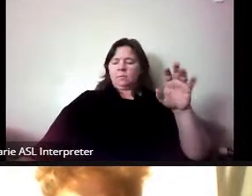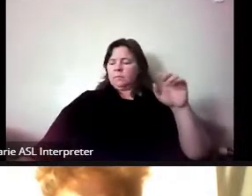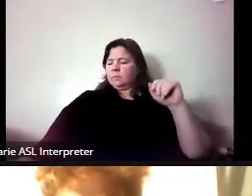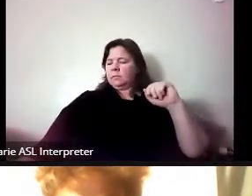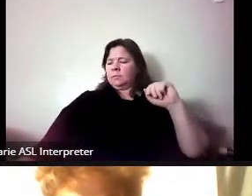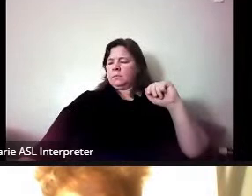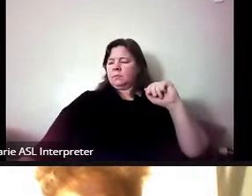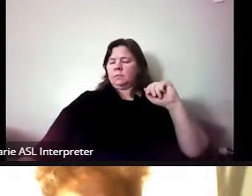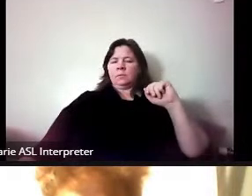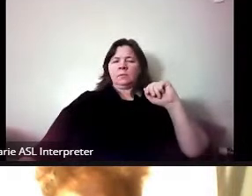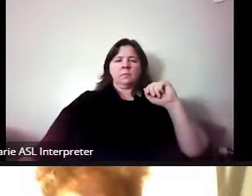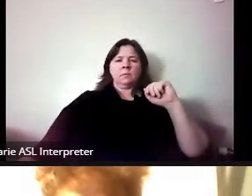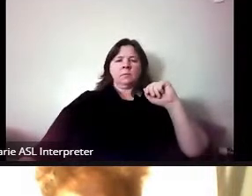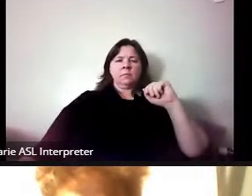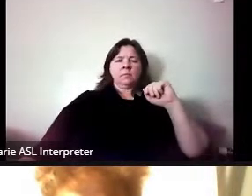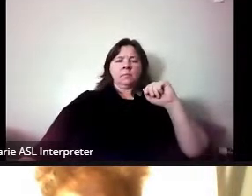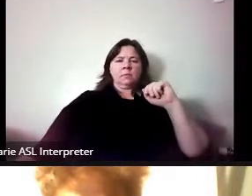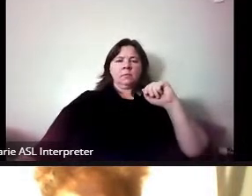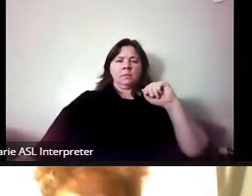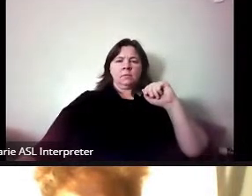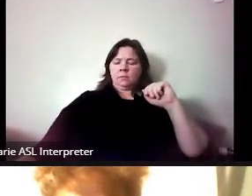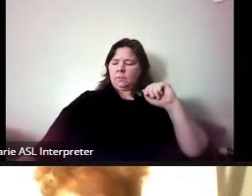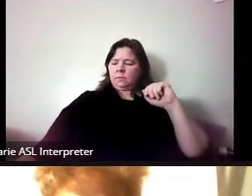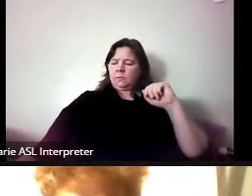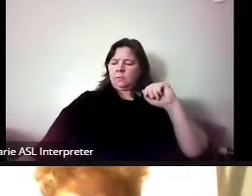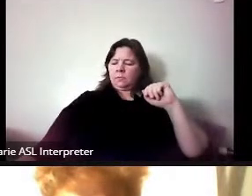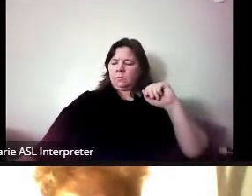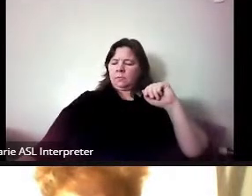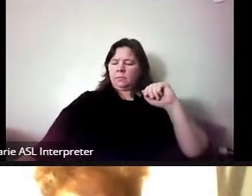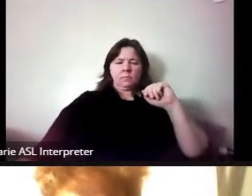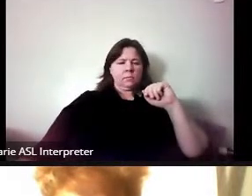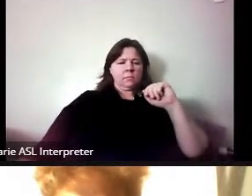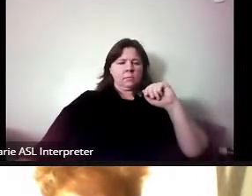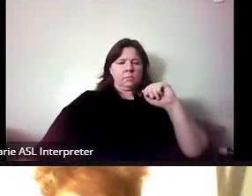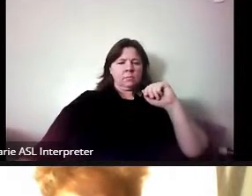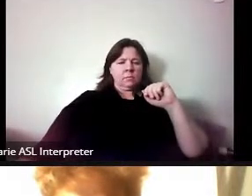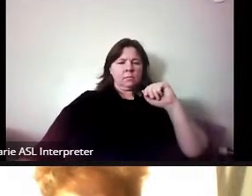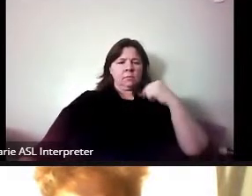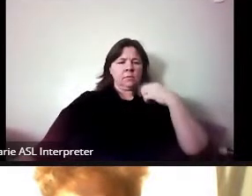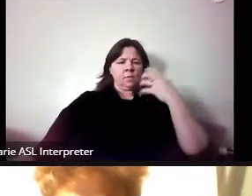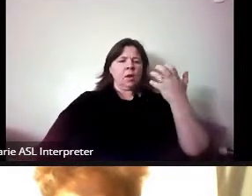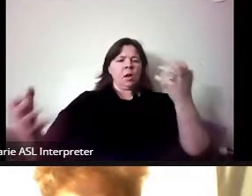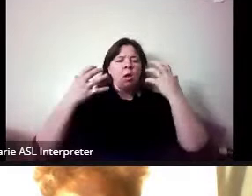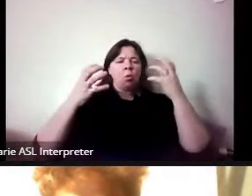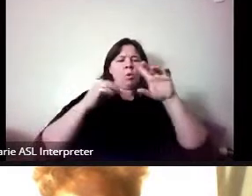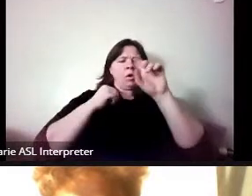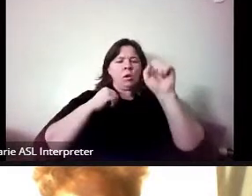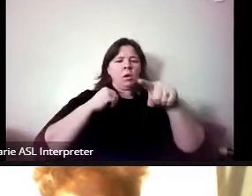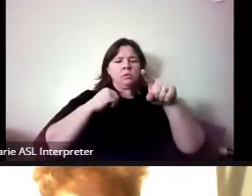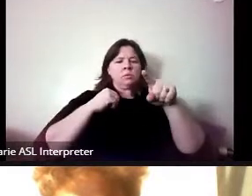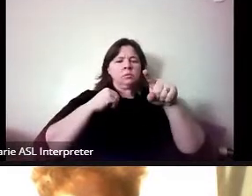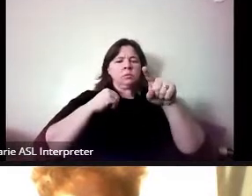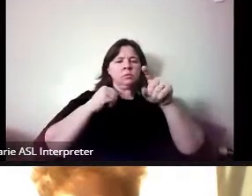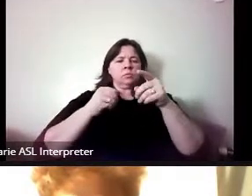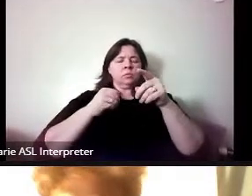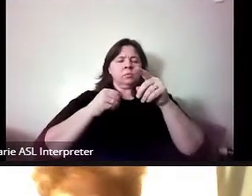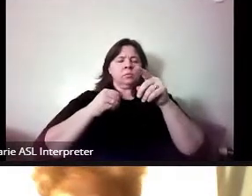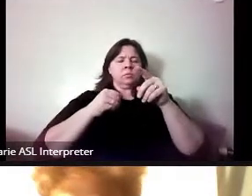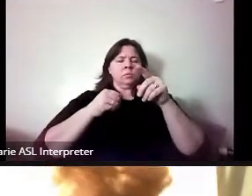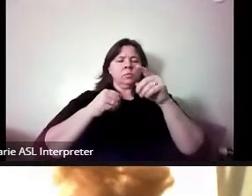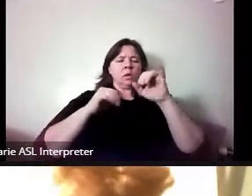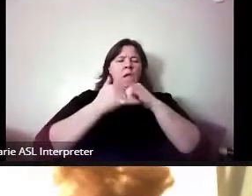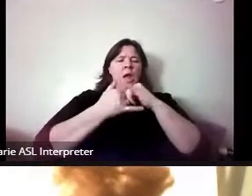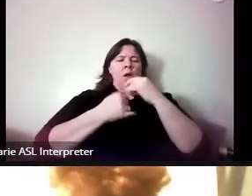I just like to ask a question about how to How do I send a request